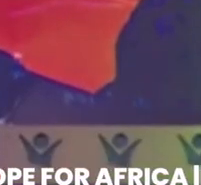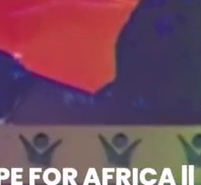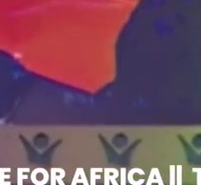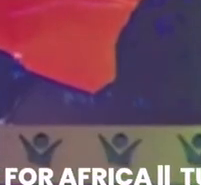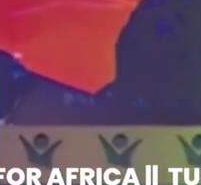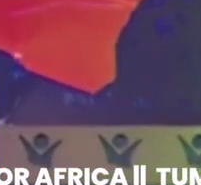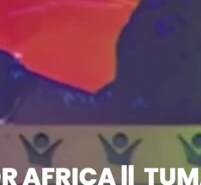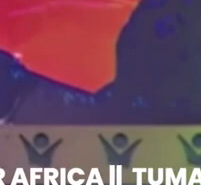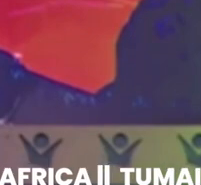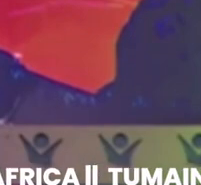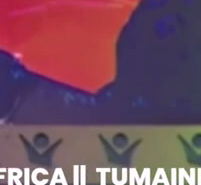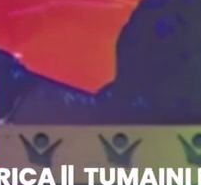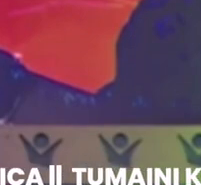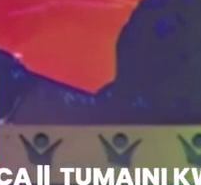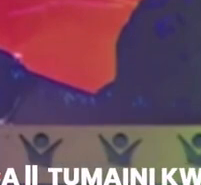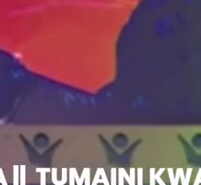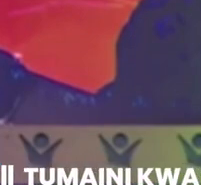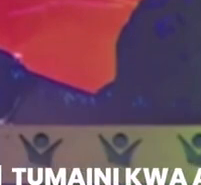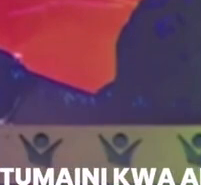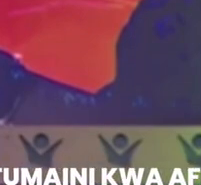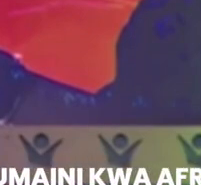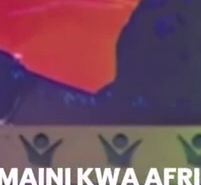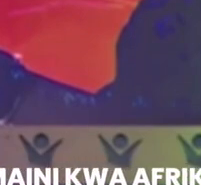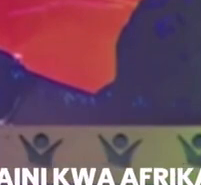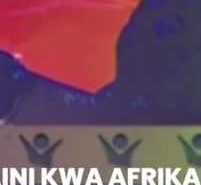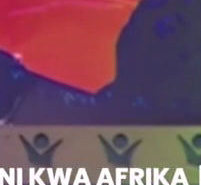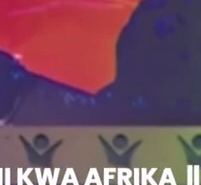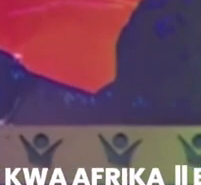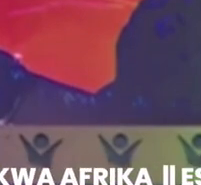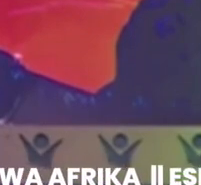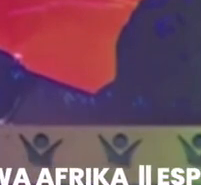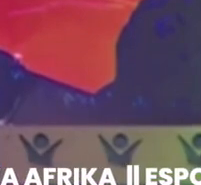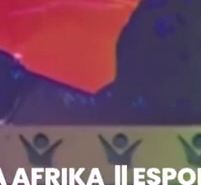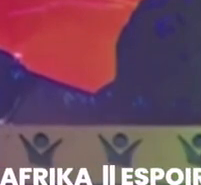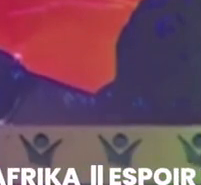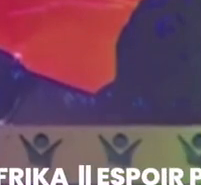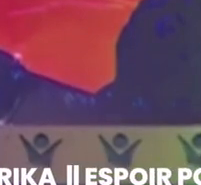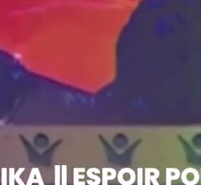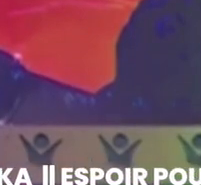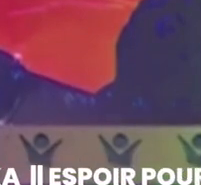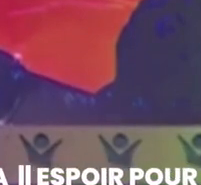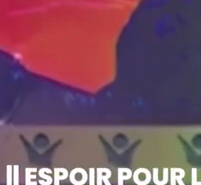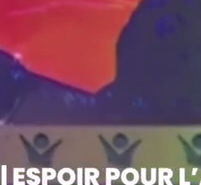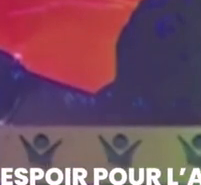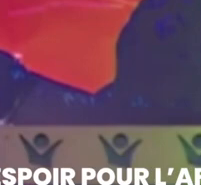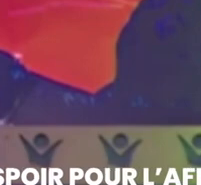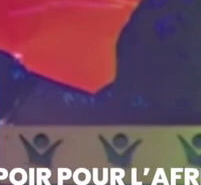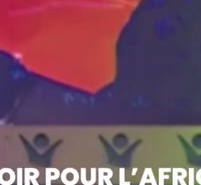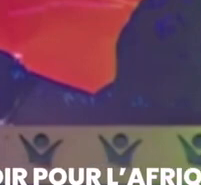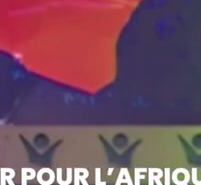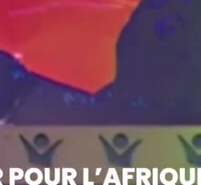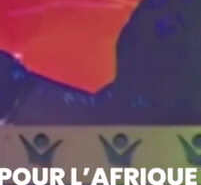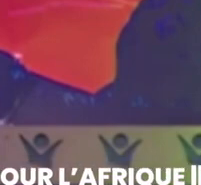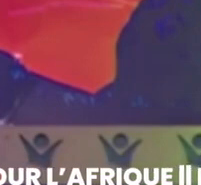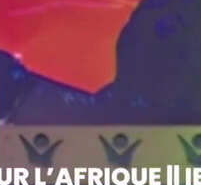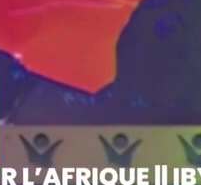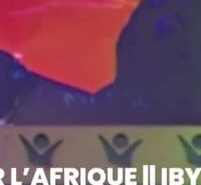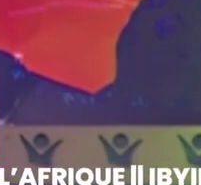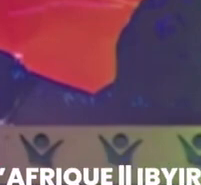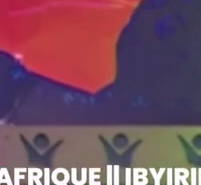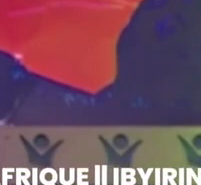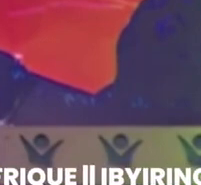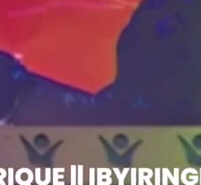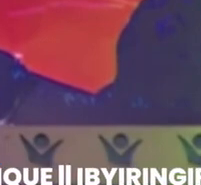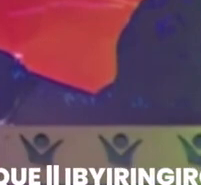him ability to communicate your word. When these things are said and done, may honor and glory